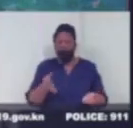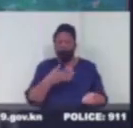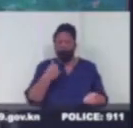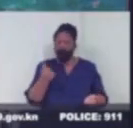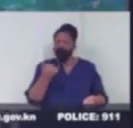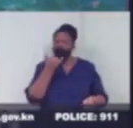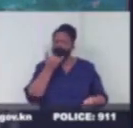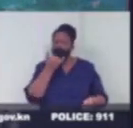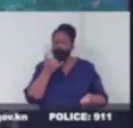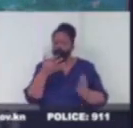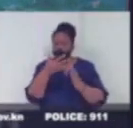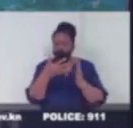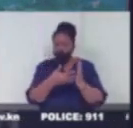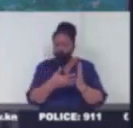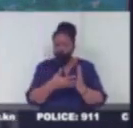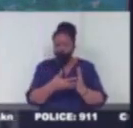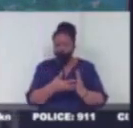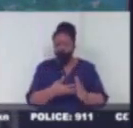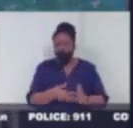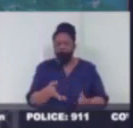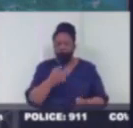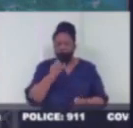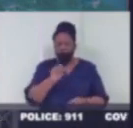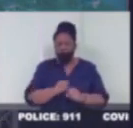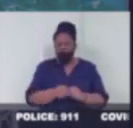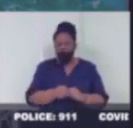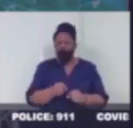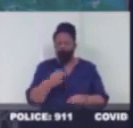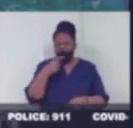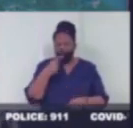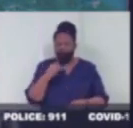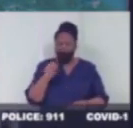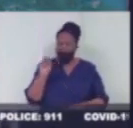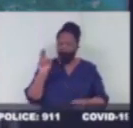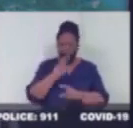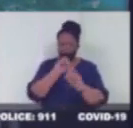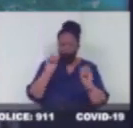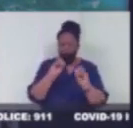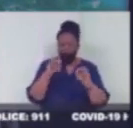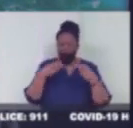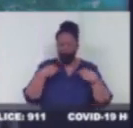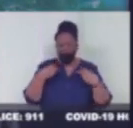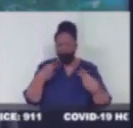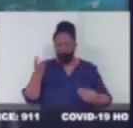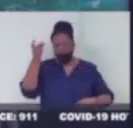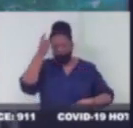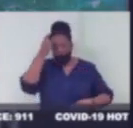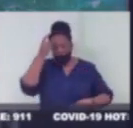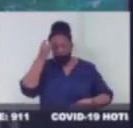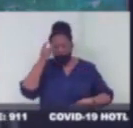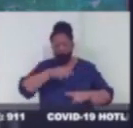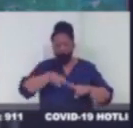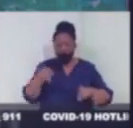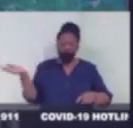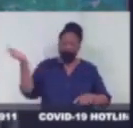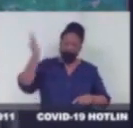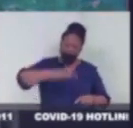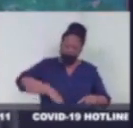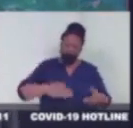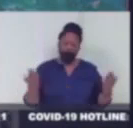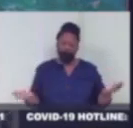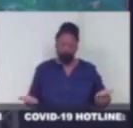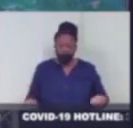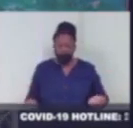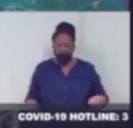chair of the task force reiterated that the right way is to visit KNAtravelform.kn and follow the requirements.